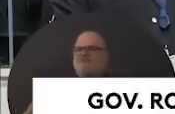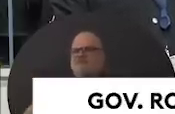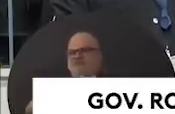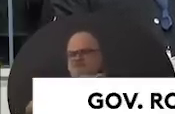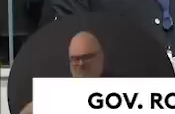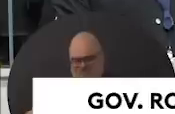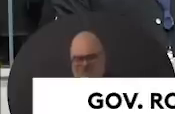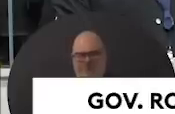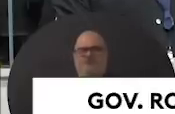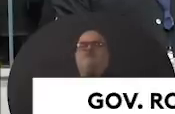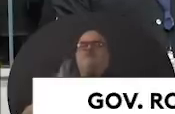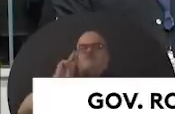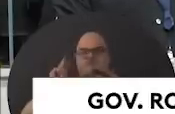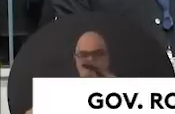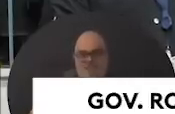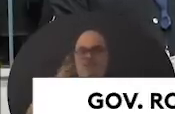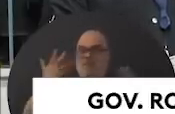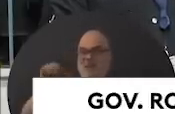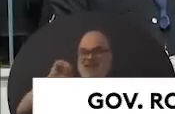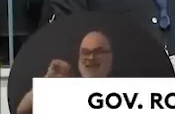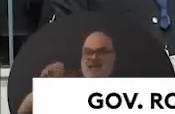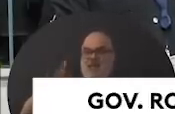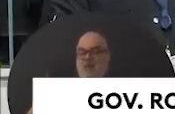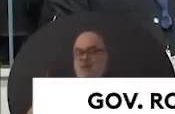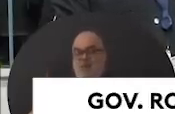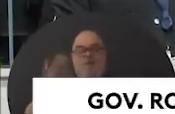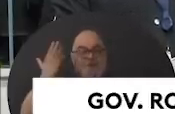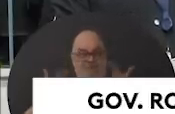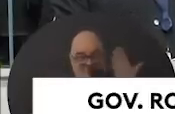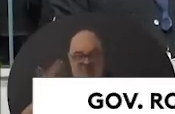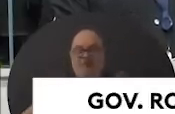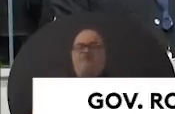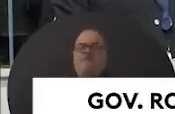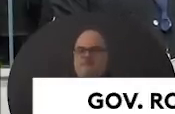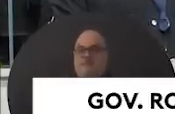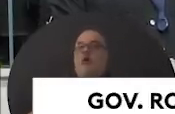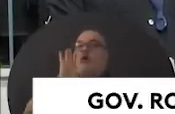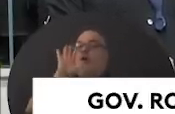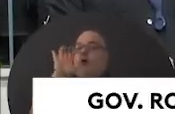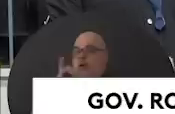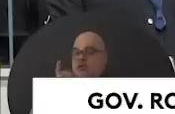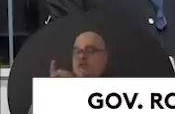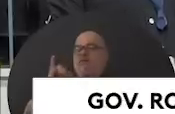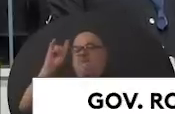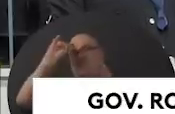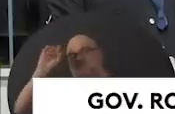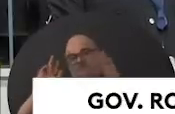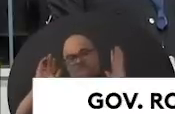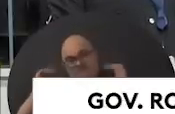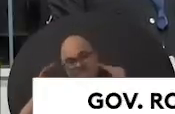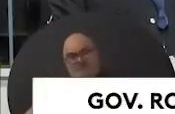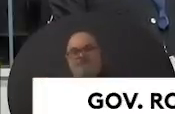fuel disruptions. That's something that could happen with a hurricane of this magnitude. And also anticipate that in certain